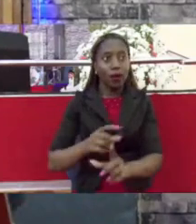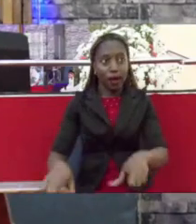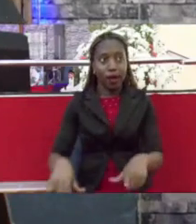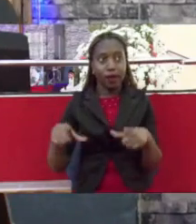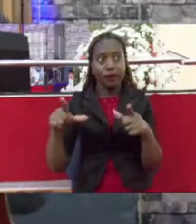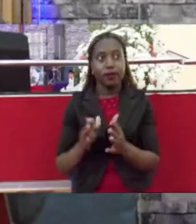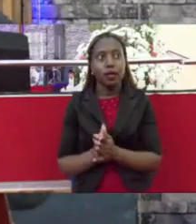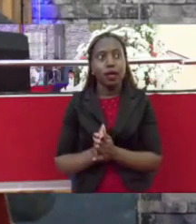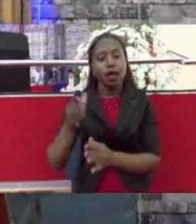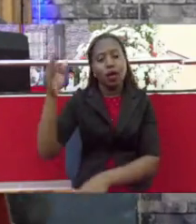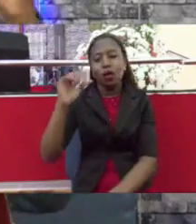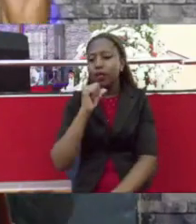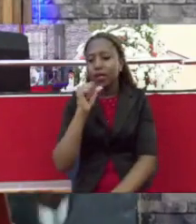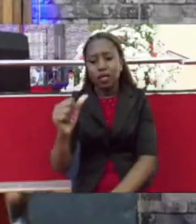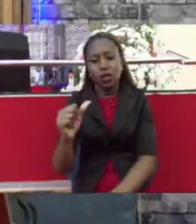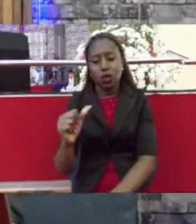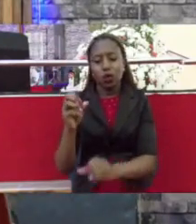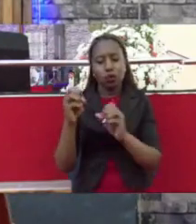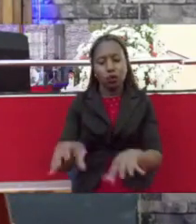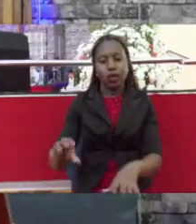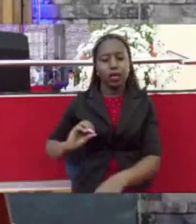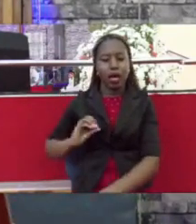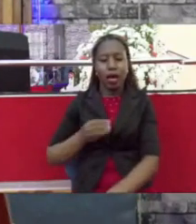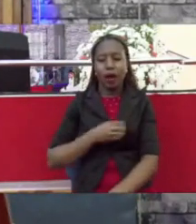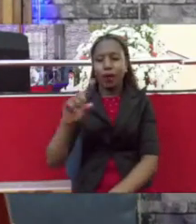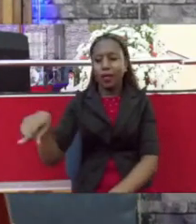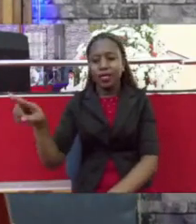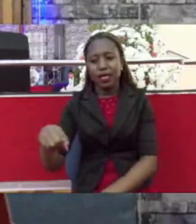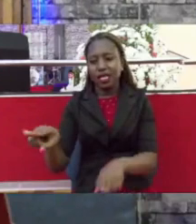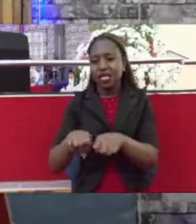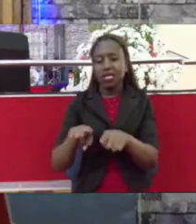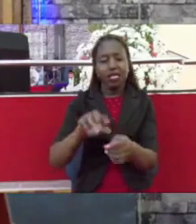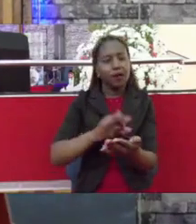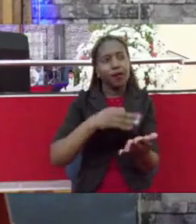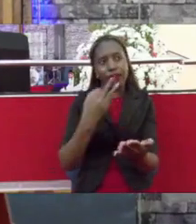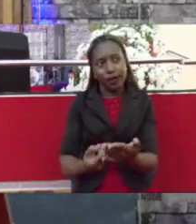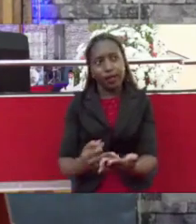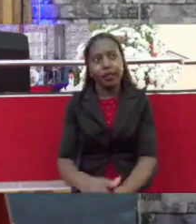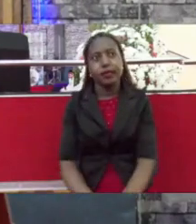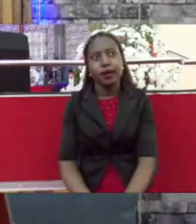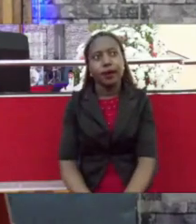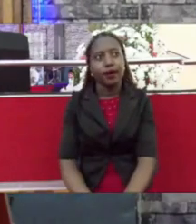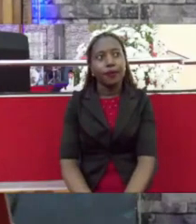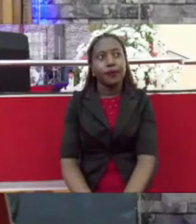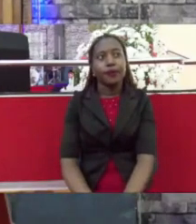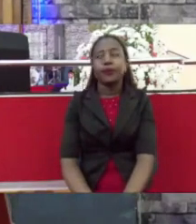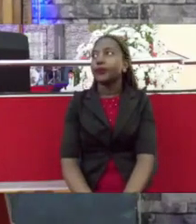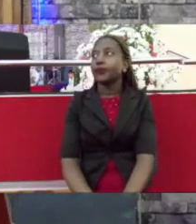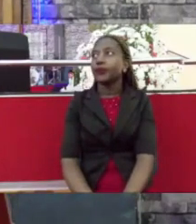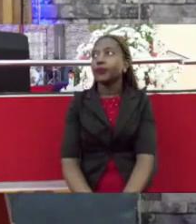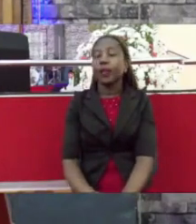does not waste even our mistakes and our failures. Hawezi kupoteza makosa yetu ama mwanguko wetu.